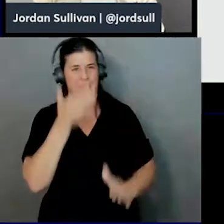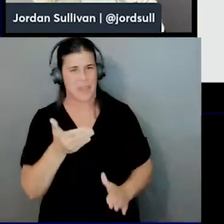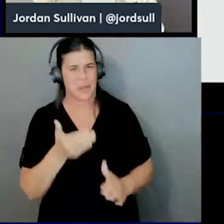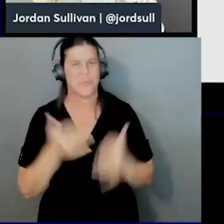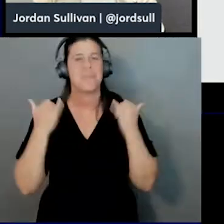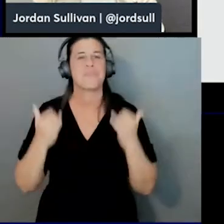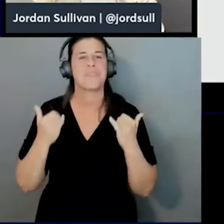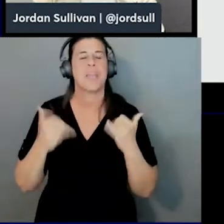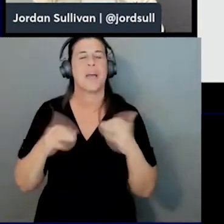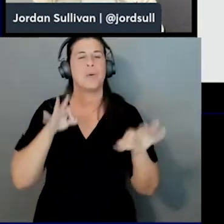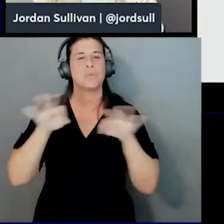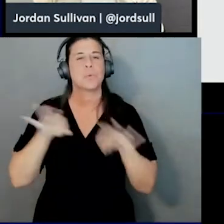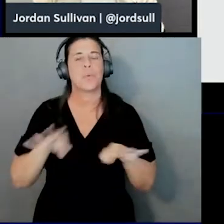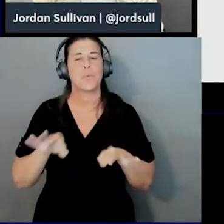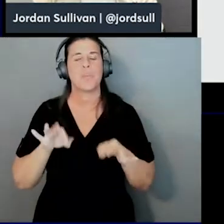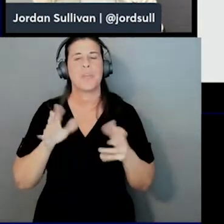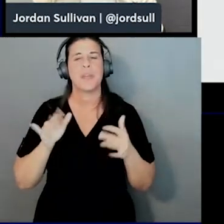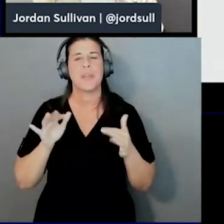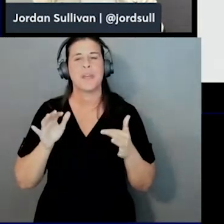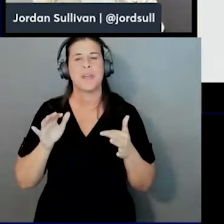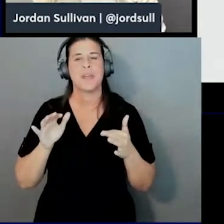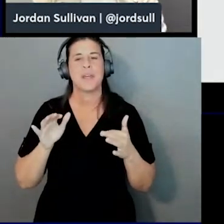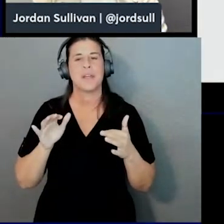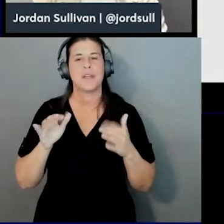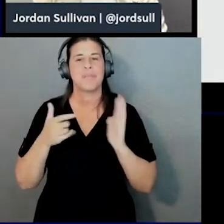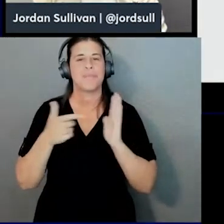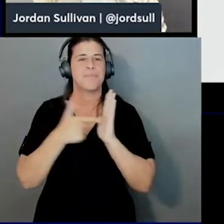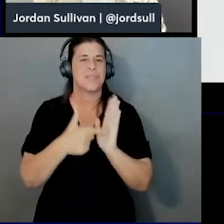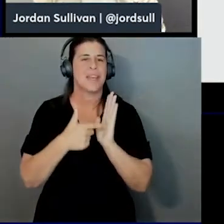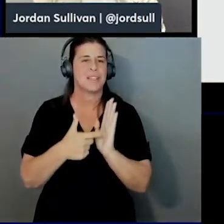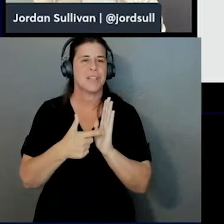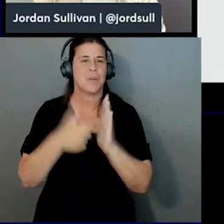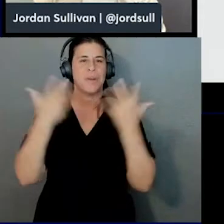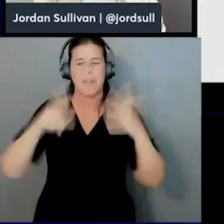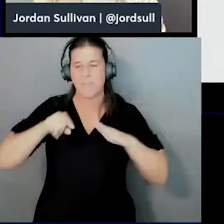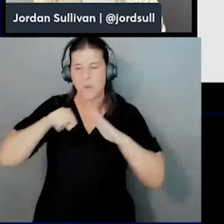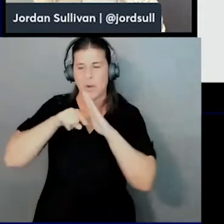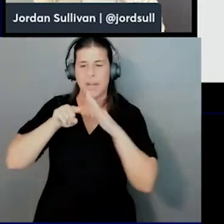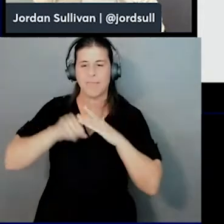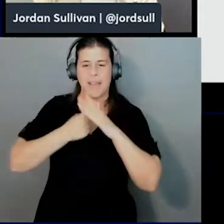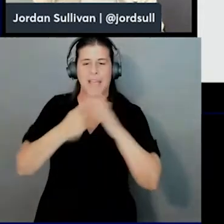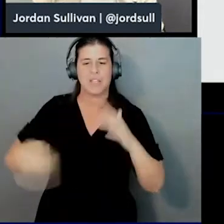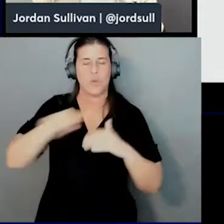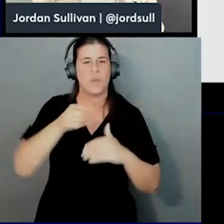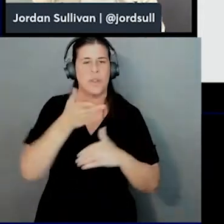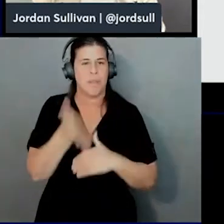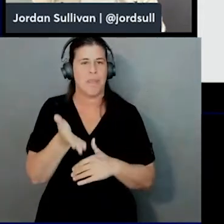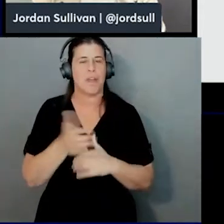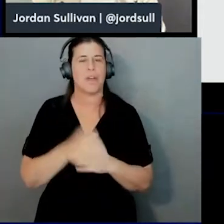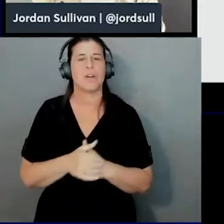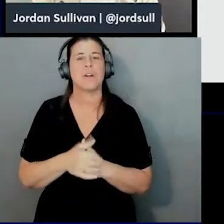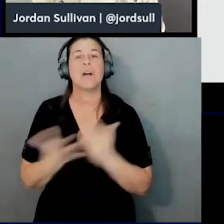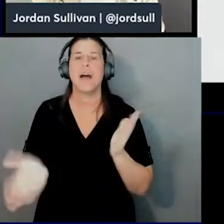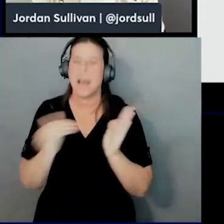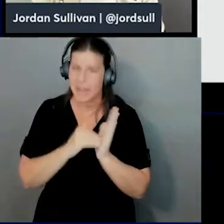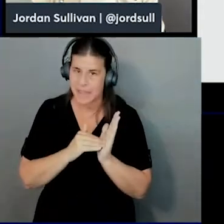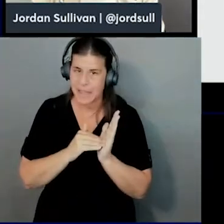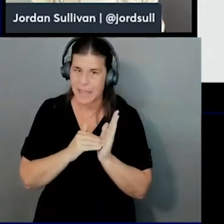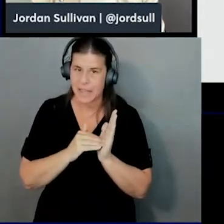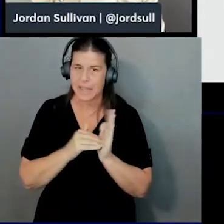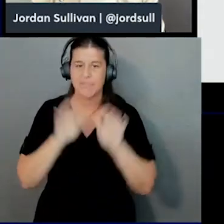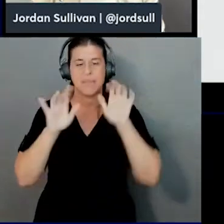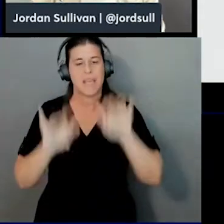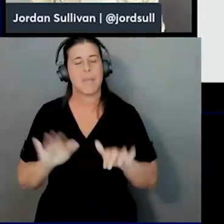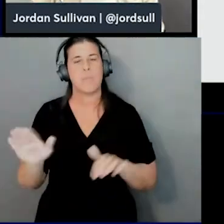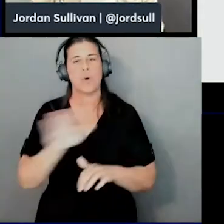through the code examples. I actually executed them here. So again, you import your